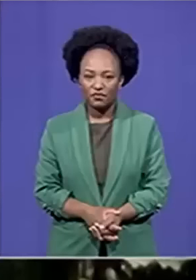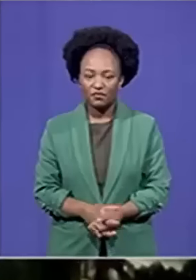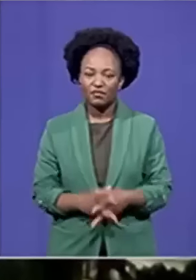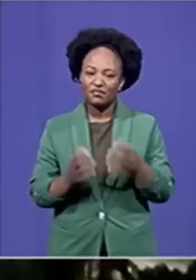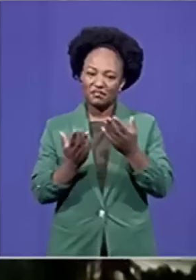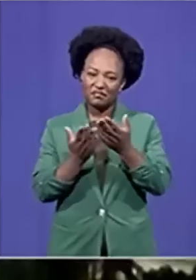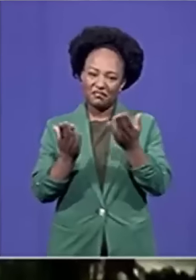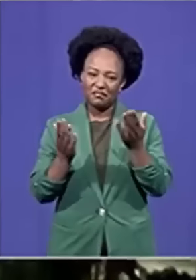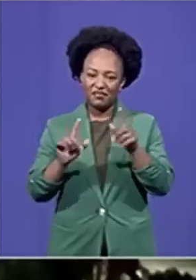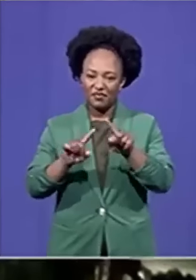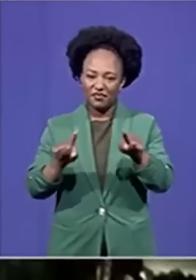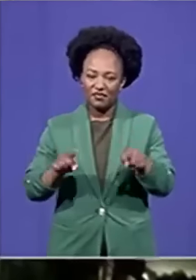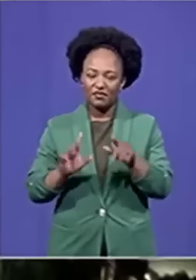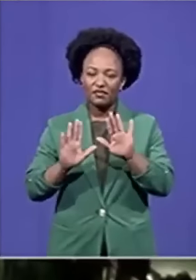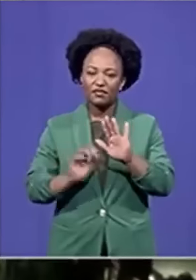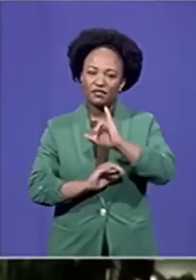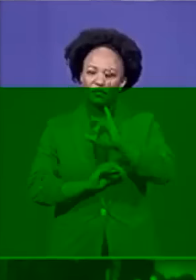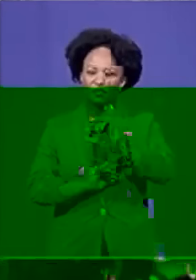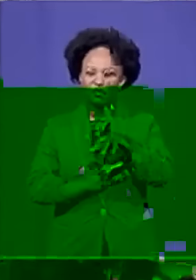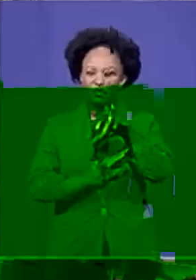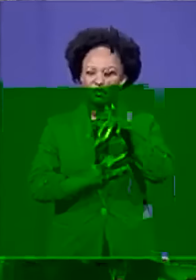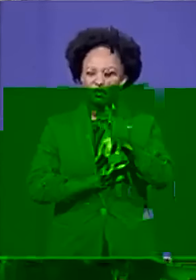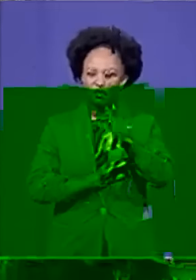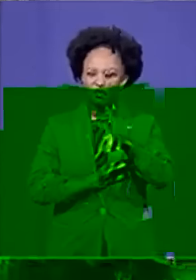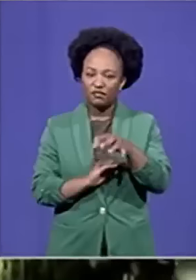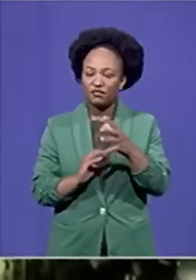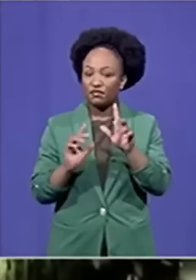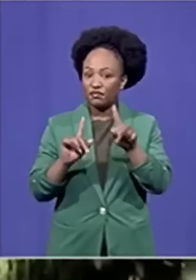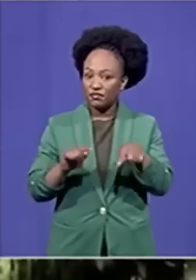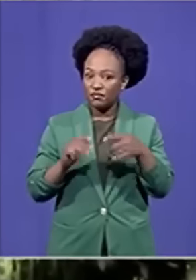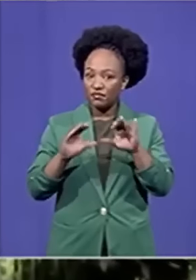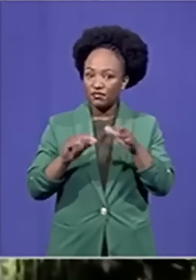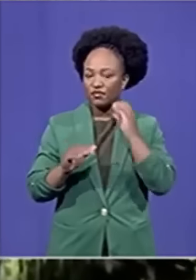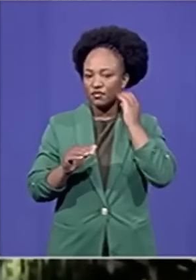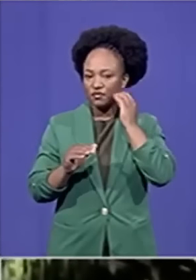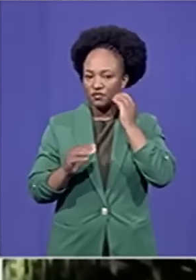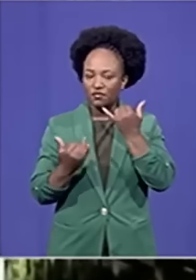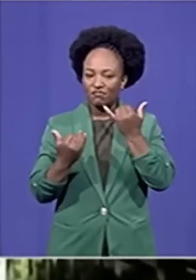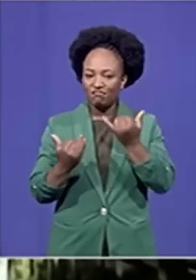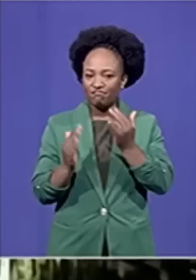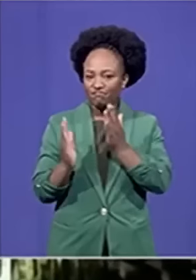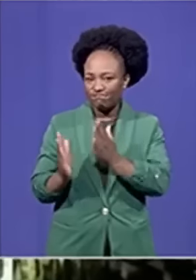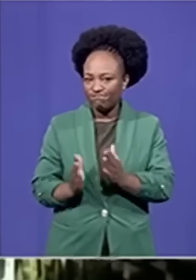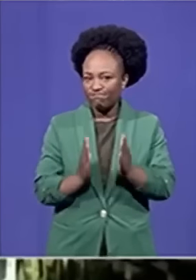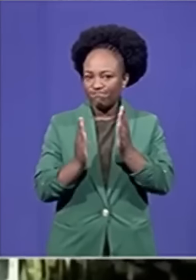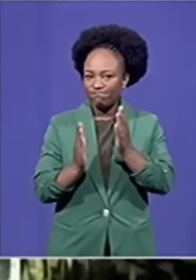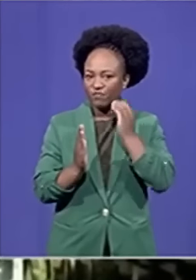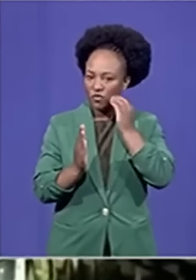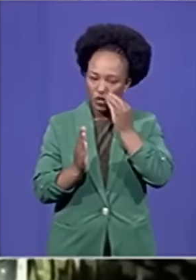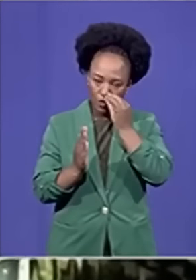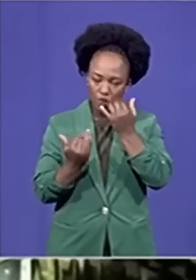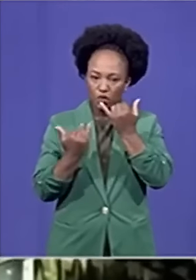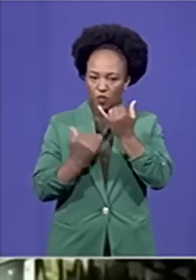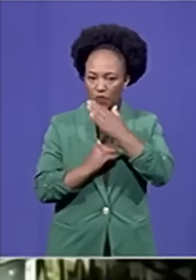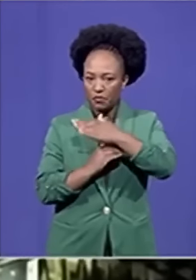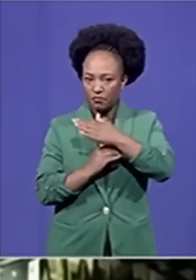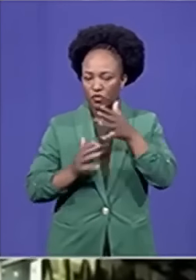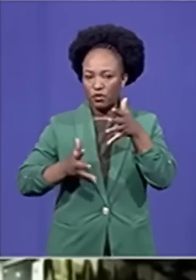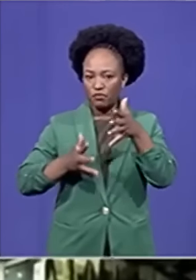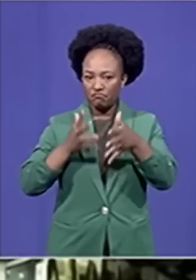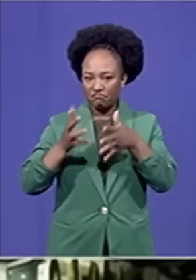ka otlologa re le studio 10 Auckland Johannesburg moifona wa ditaba tsa Sesotho o boetse o tlisetsa tsena tsa moraorao le phirimaneng